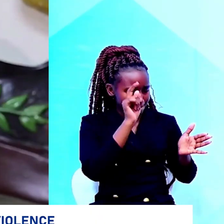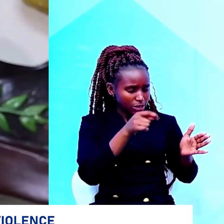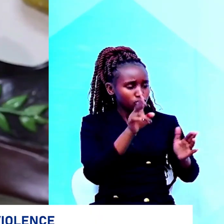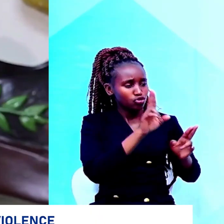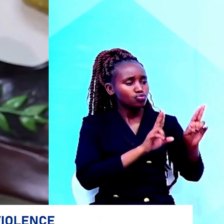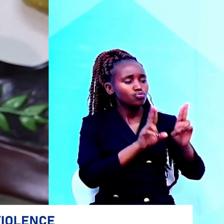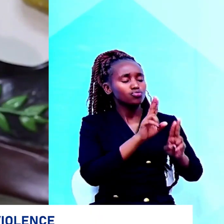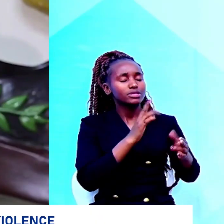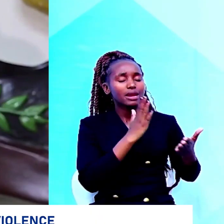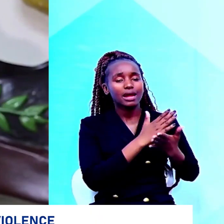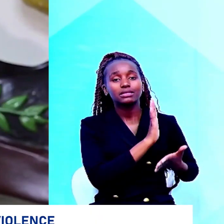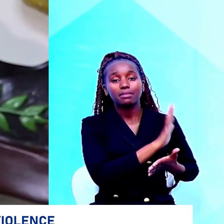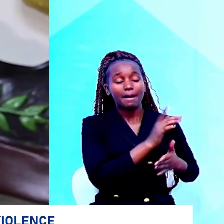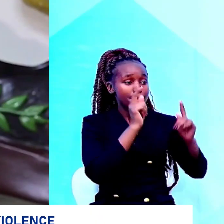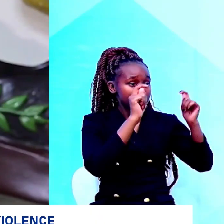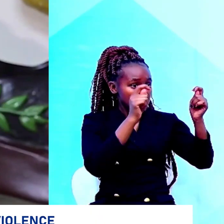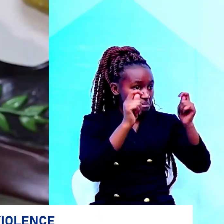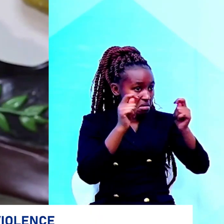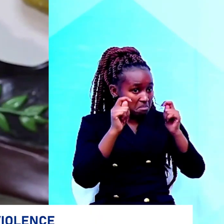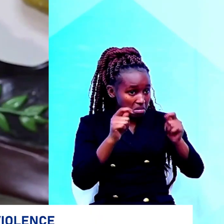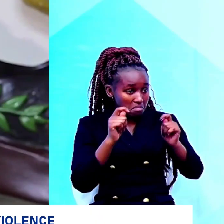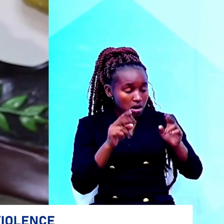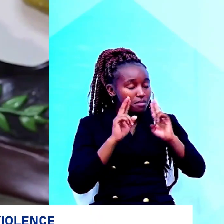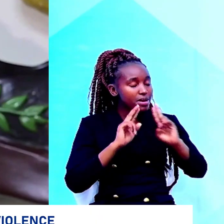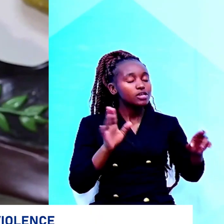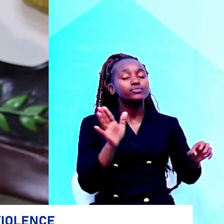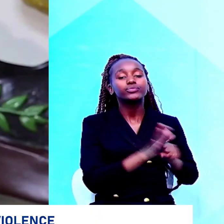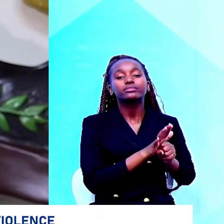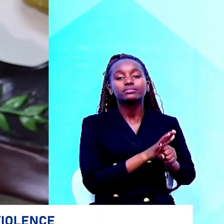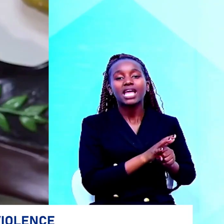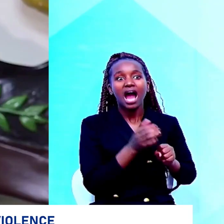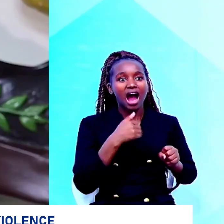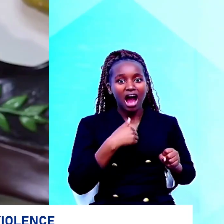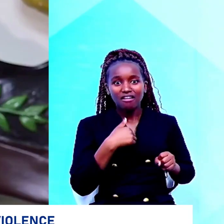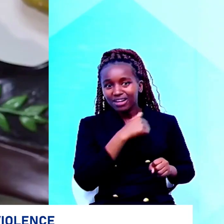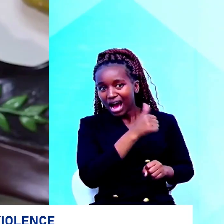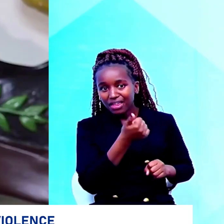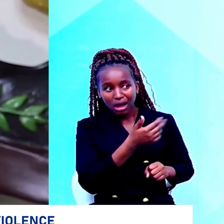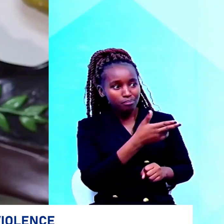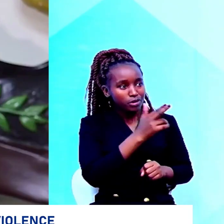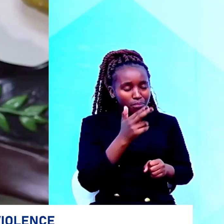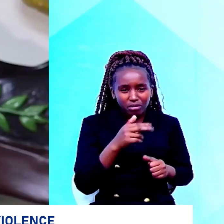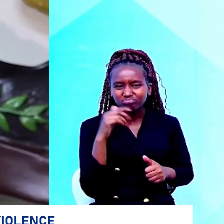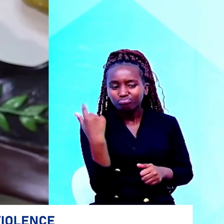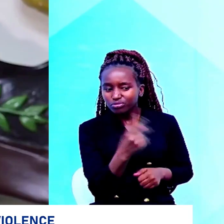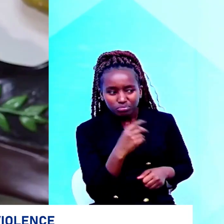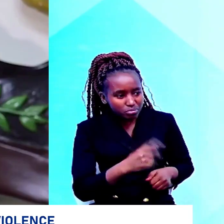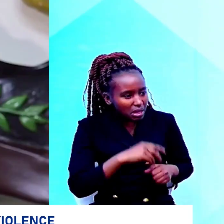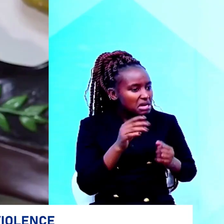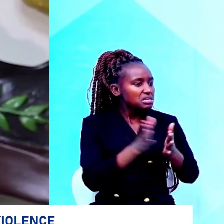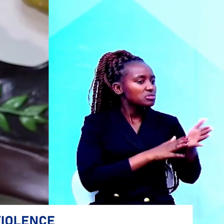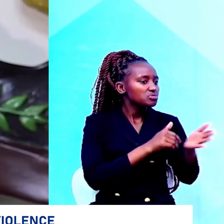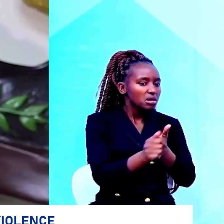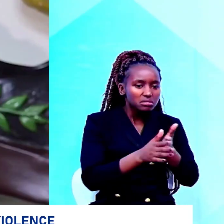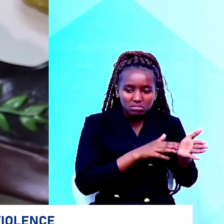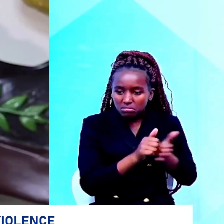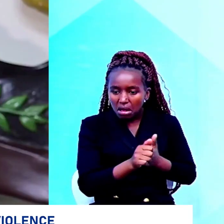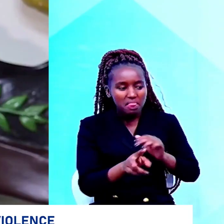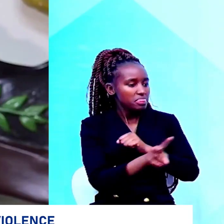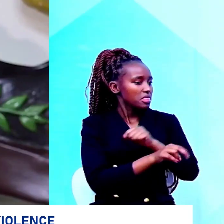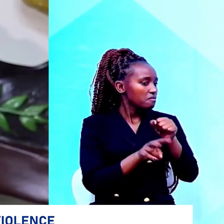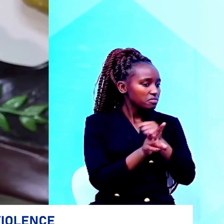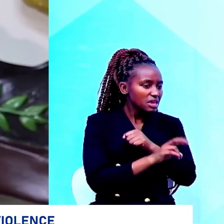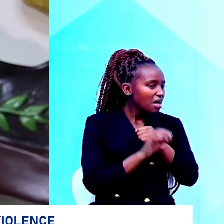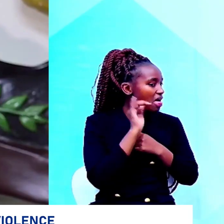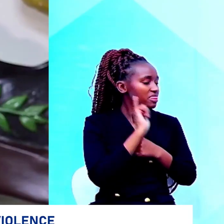peacefully without carrying arms and without engaging in acts of destruction, looting, or